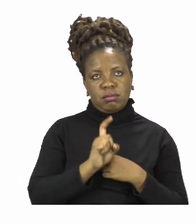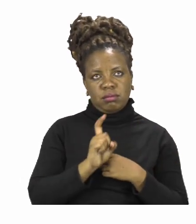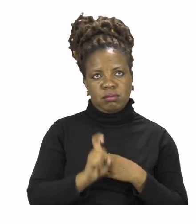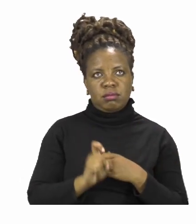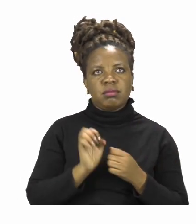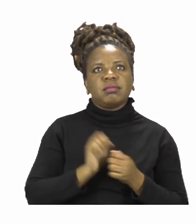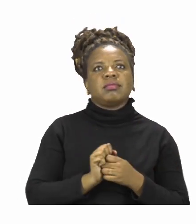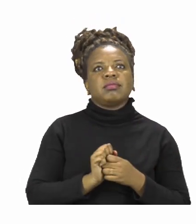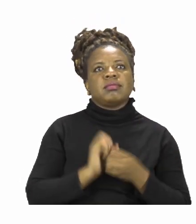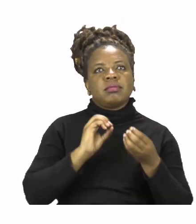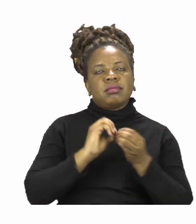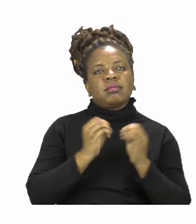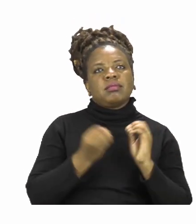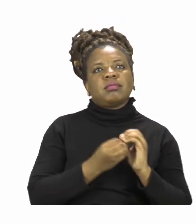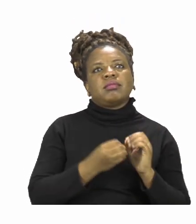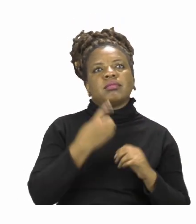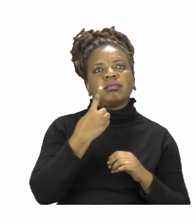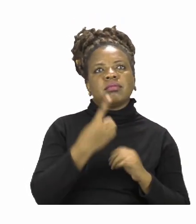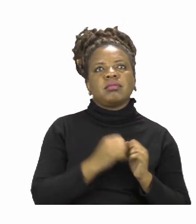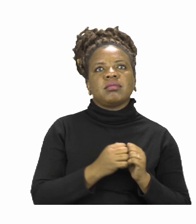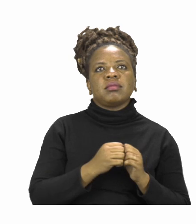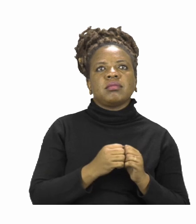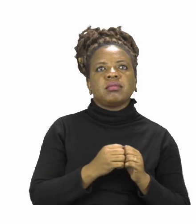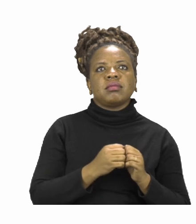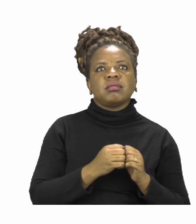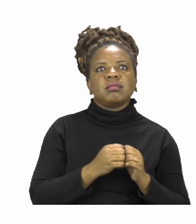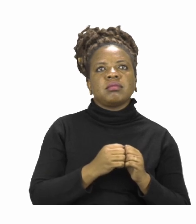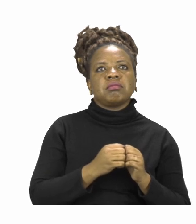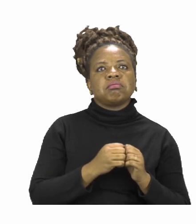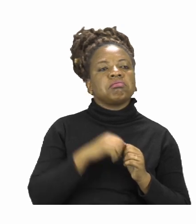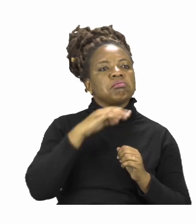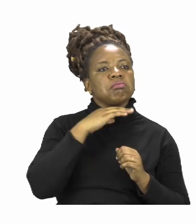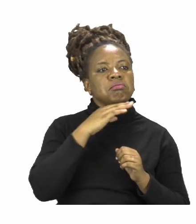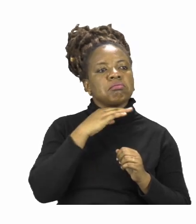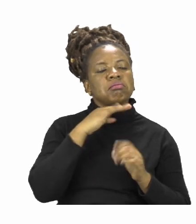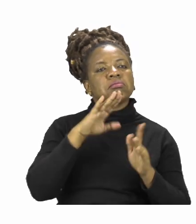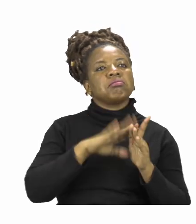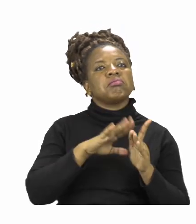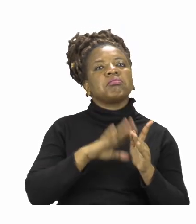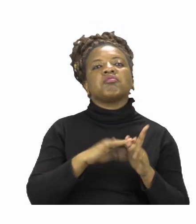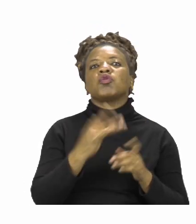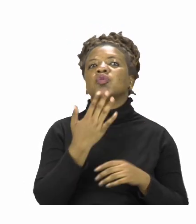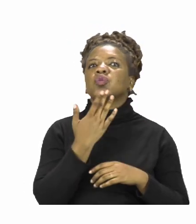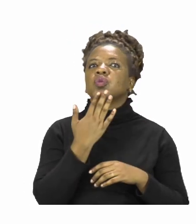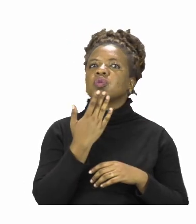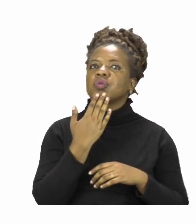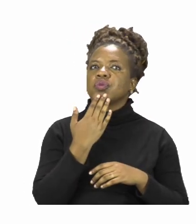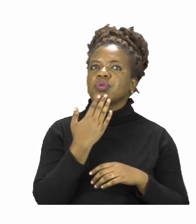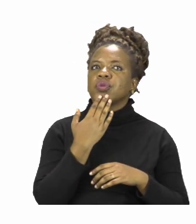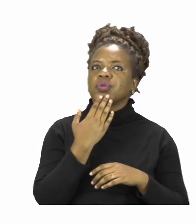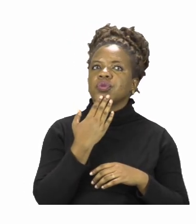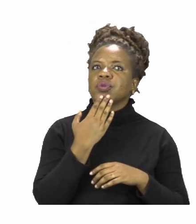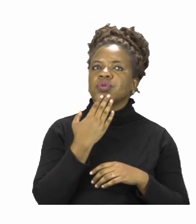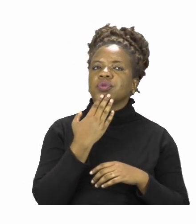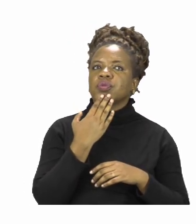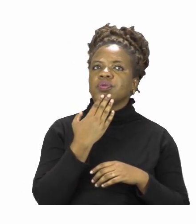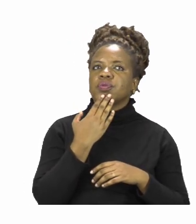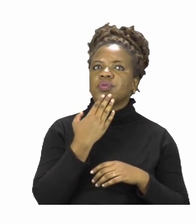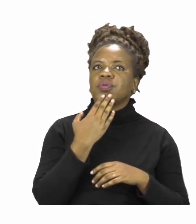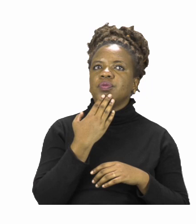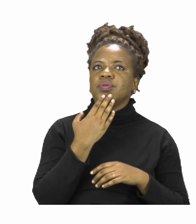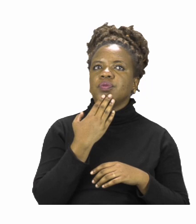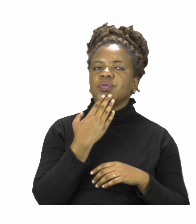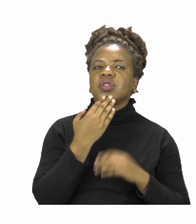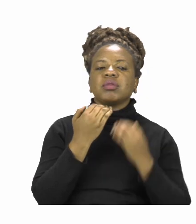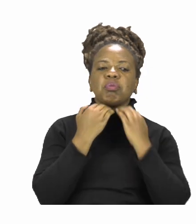Number 1, who is the main character in the story? Who is the main character in